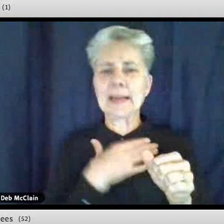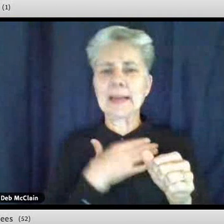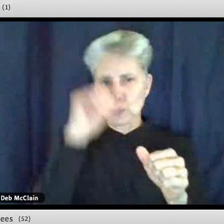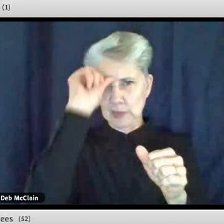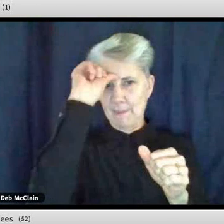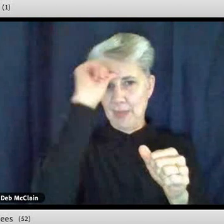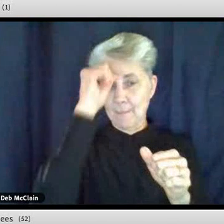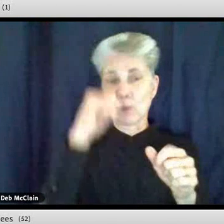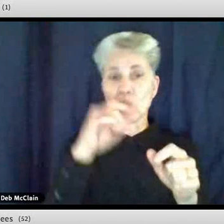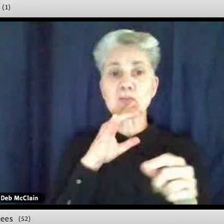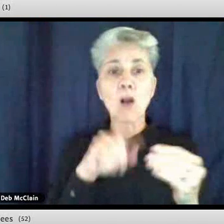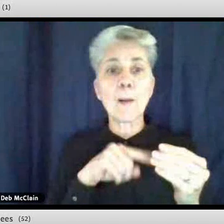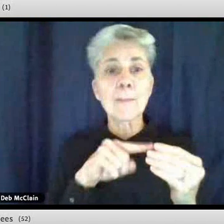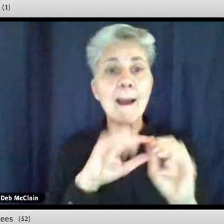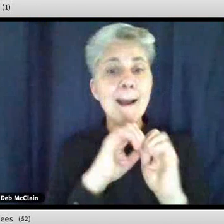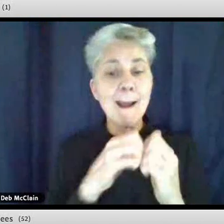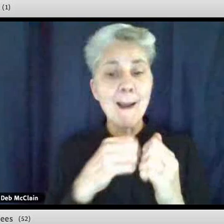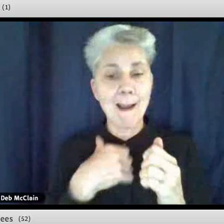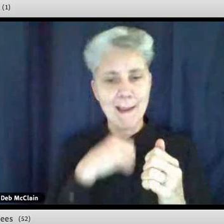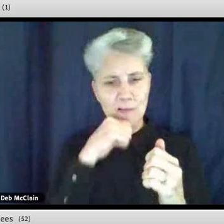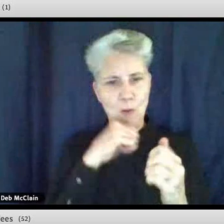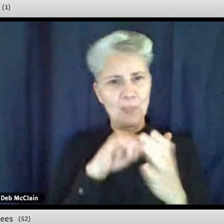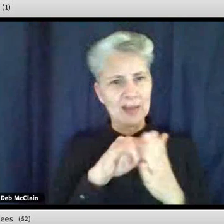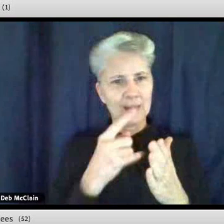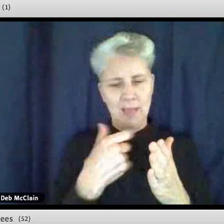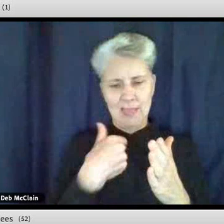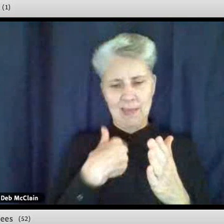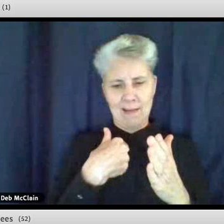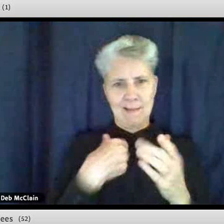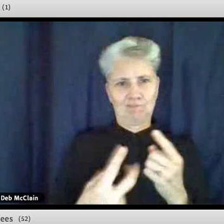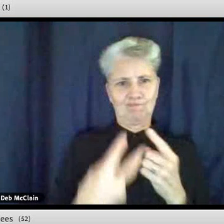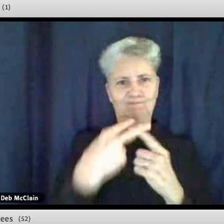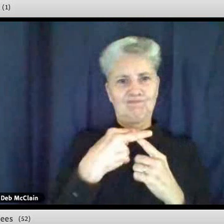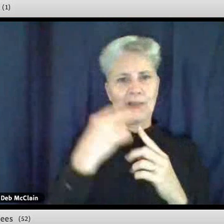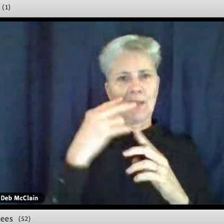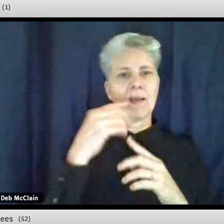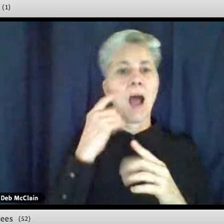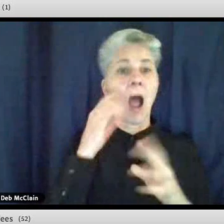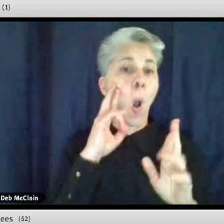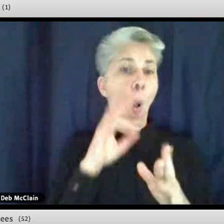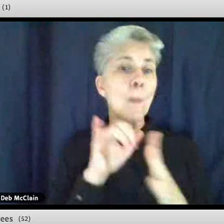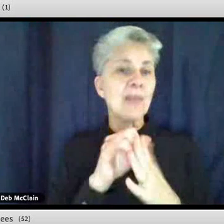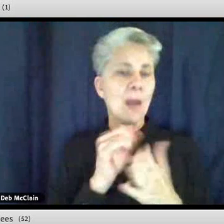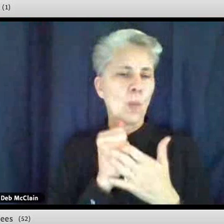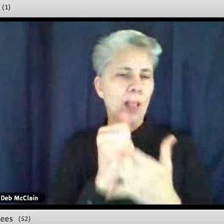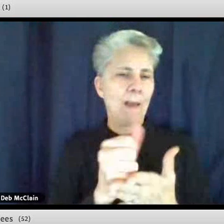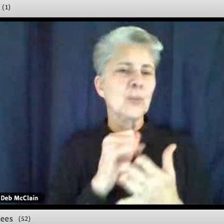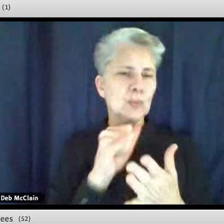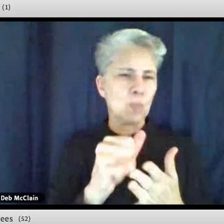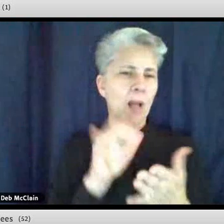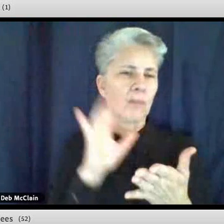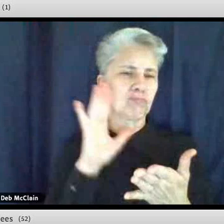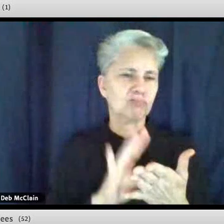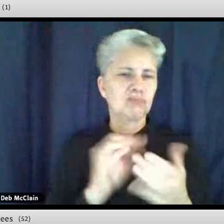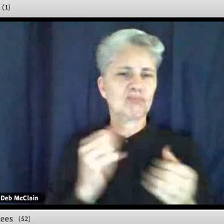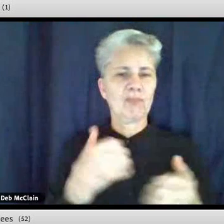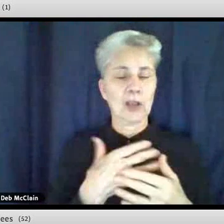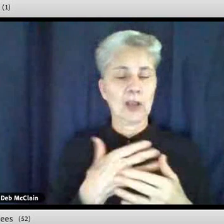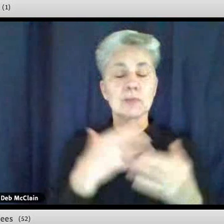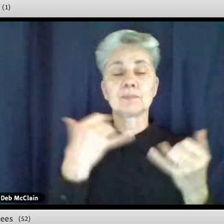that in mind when I talk to you about the ways that I cope. This is just something that was helpful to me, and I'm hoping that it will help ease your fears.